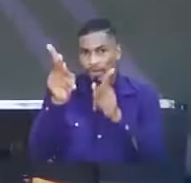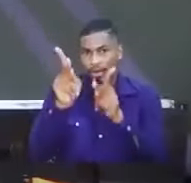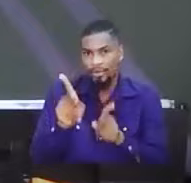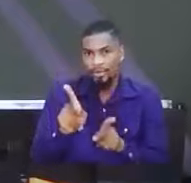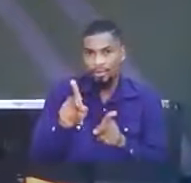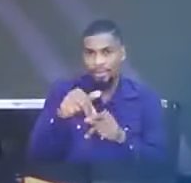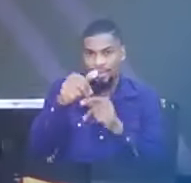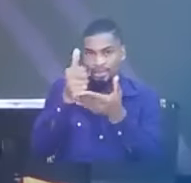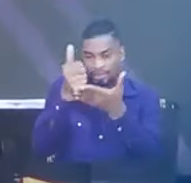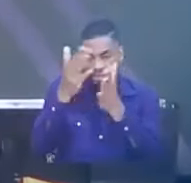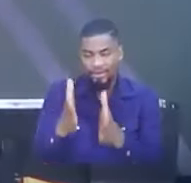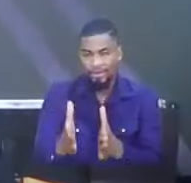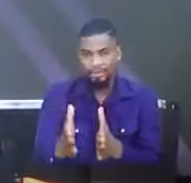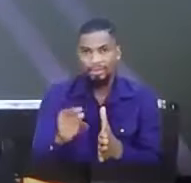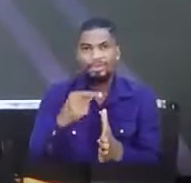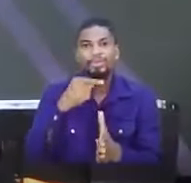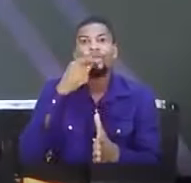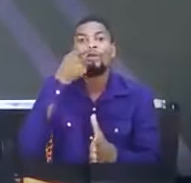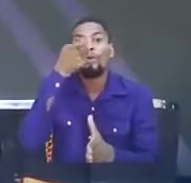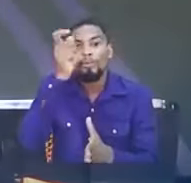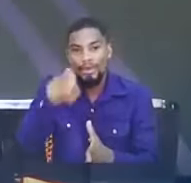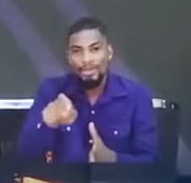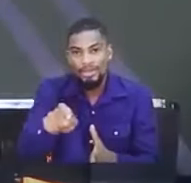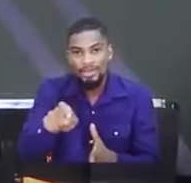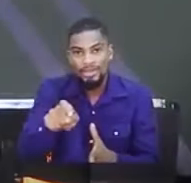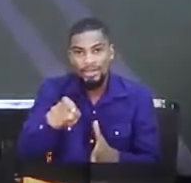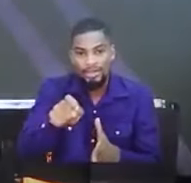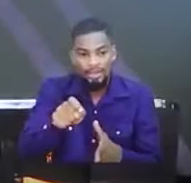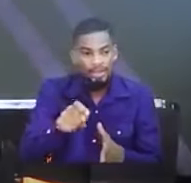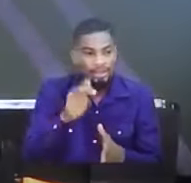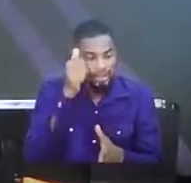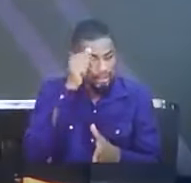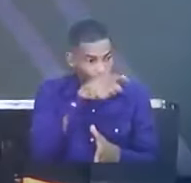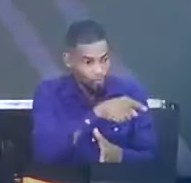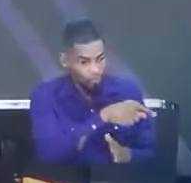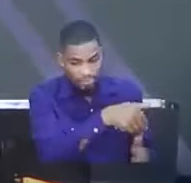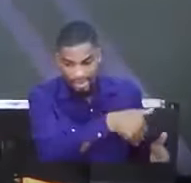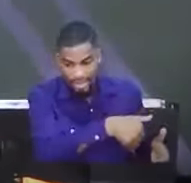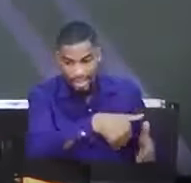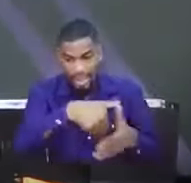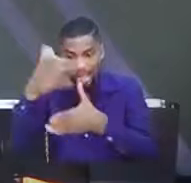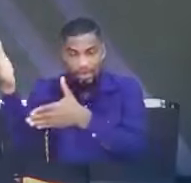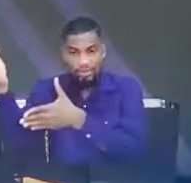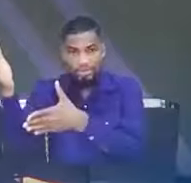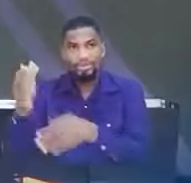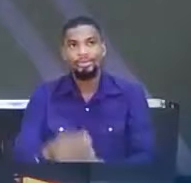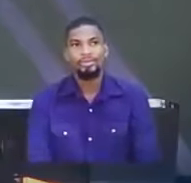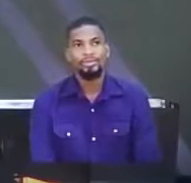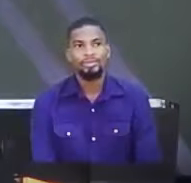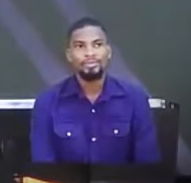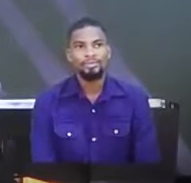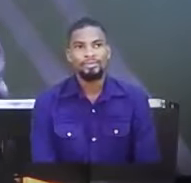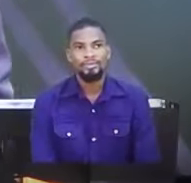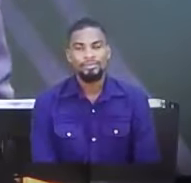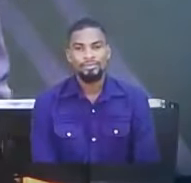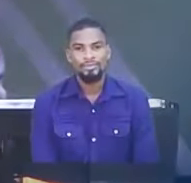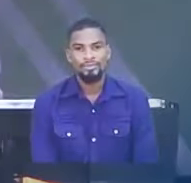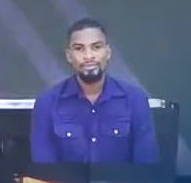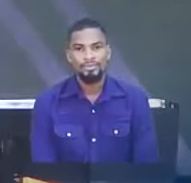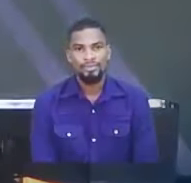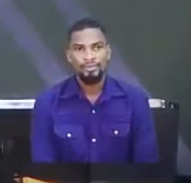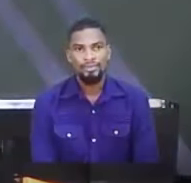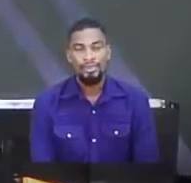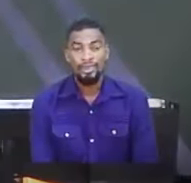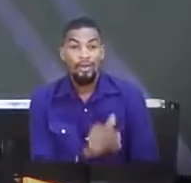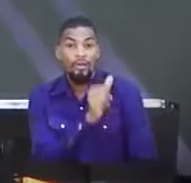out of my sight and bolt the door after her. Now this young man changes the sister's name and call her